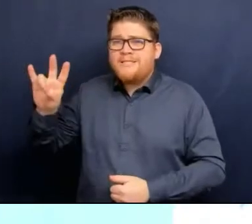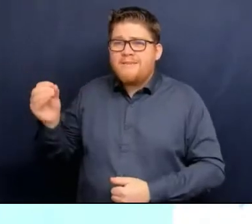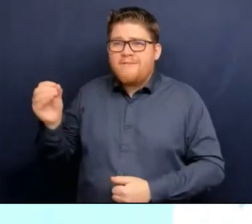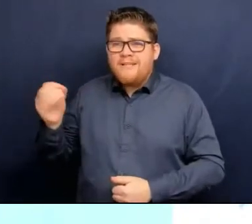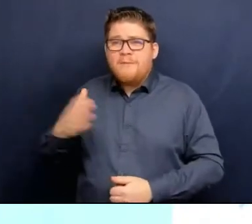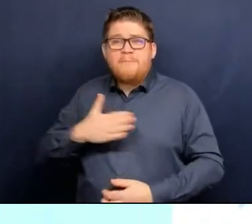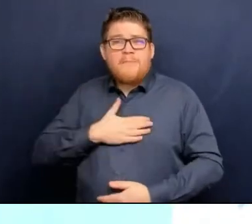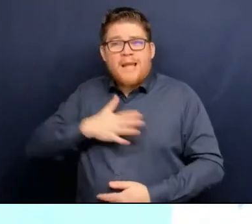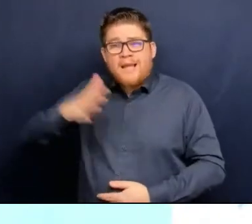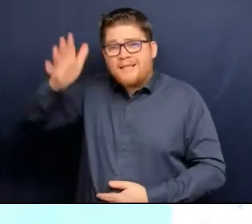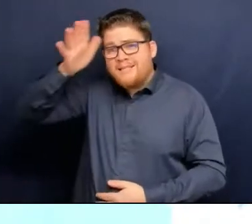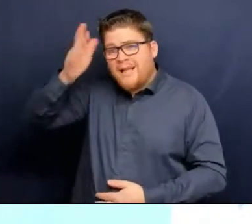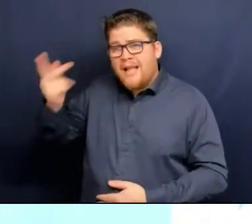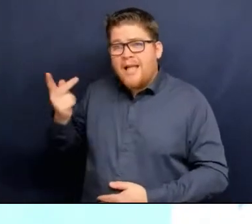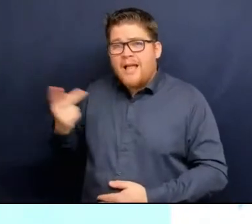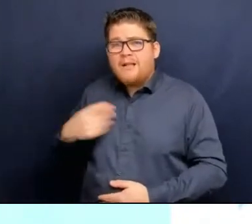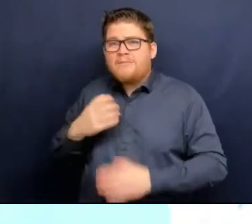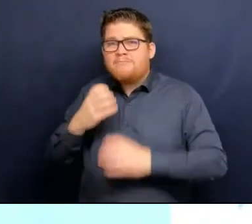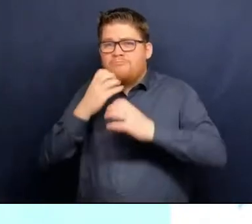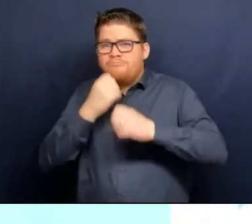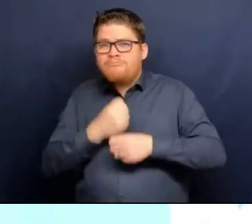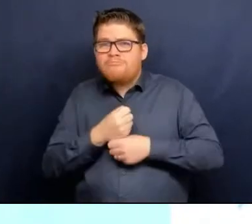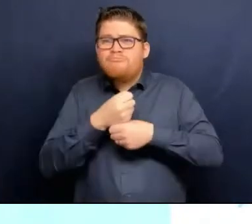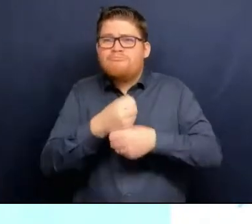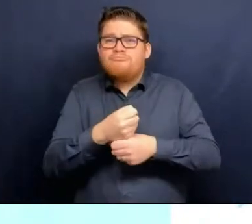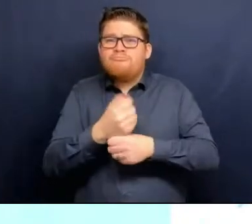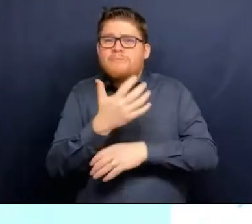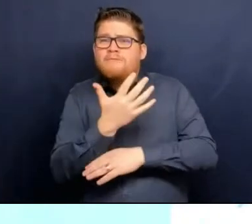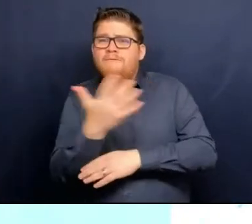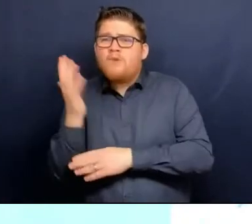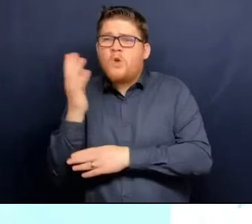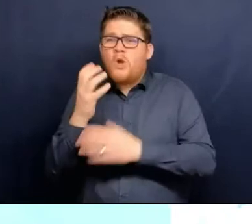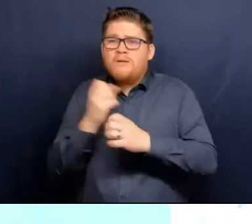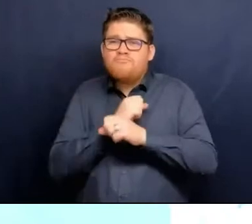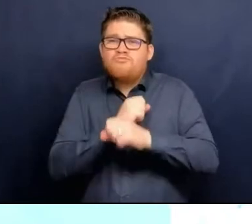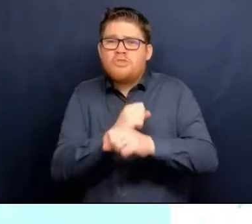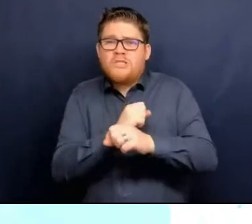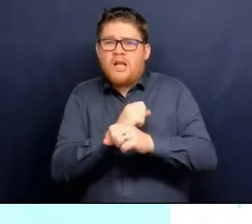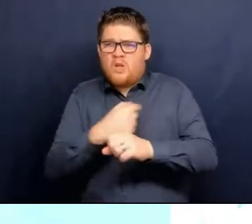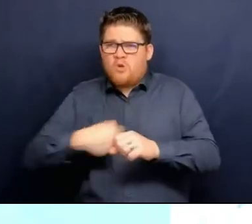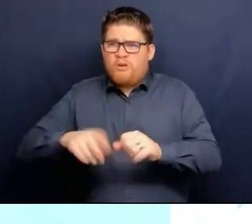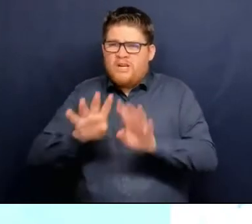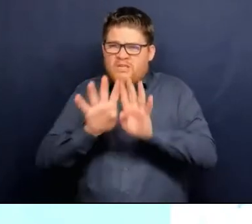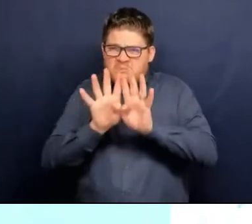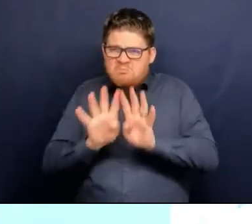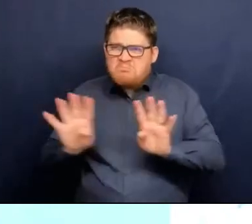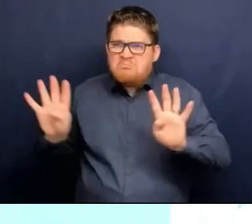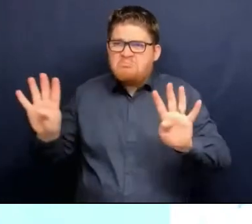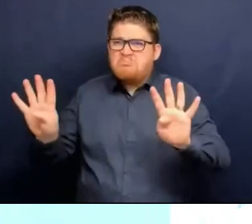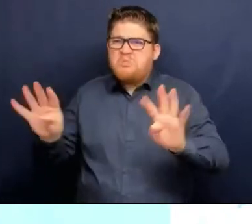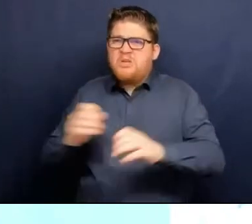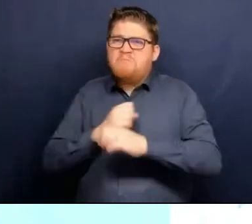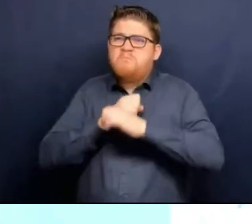all. I don't want my grandkids to grow up in the struggles I have to